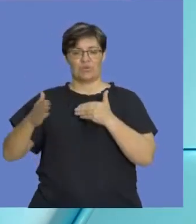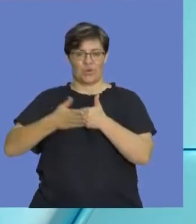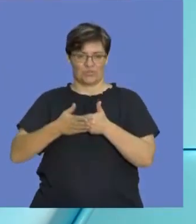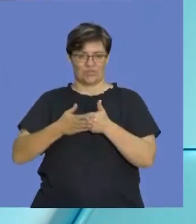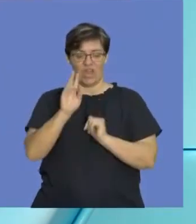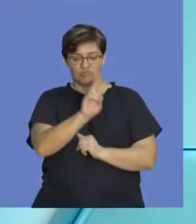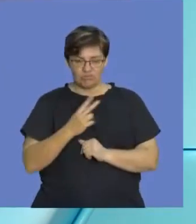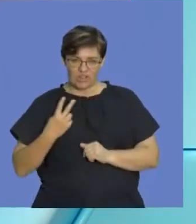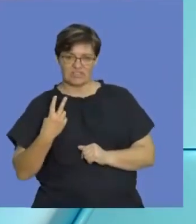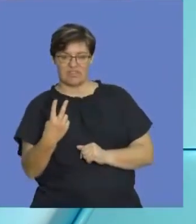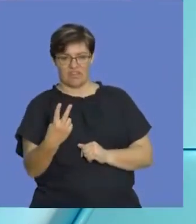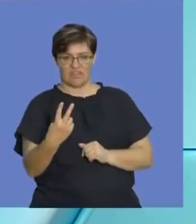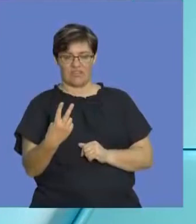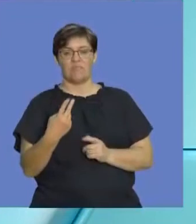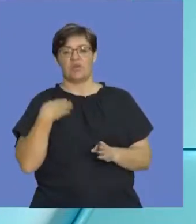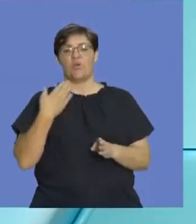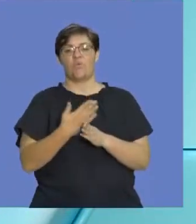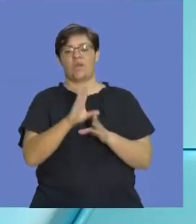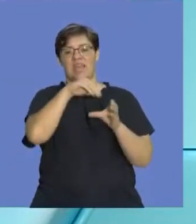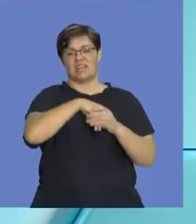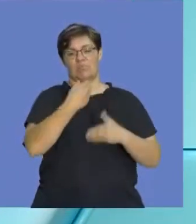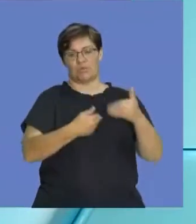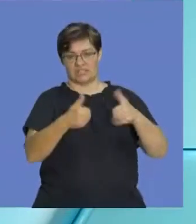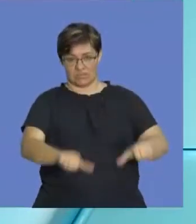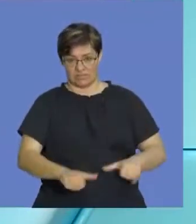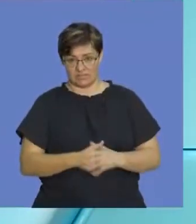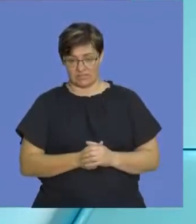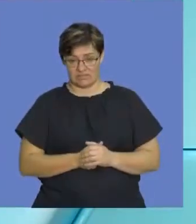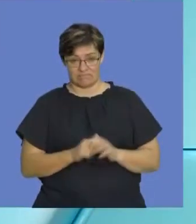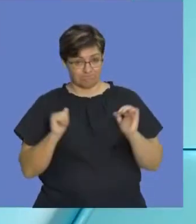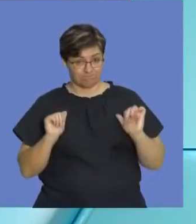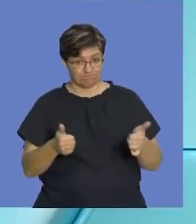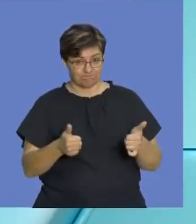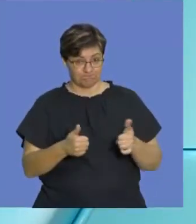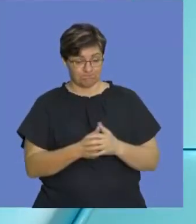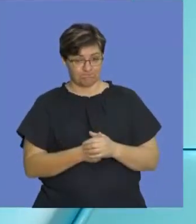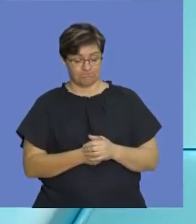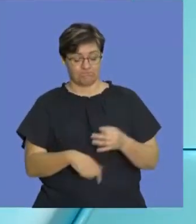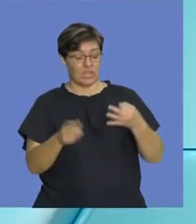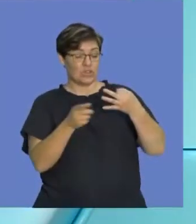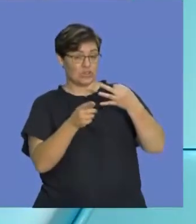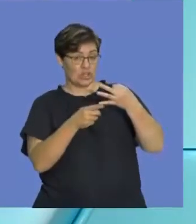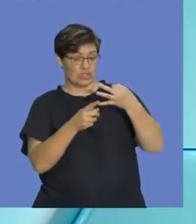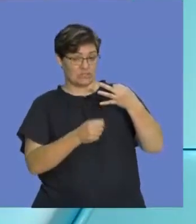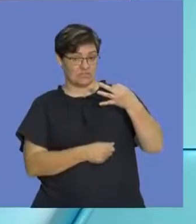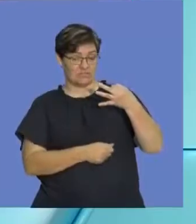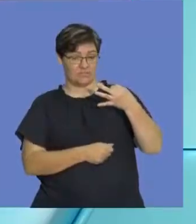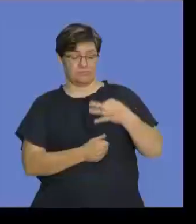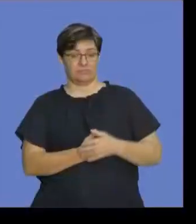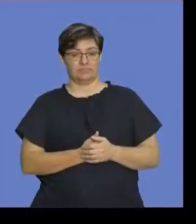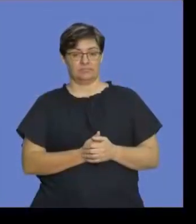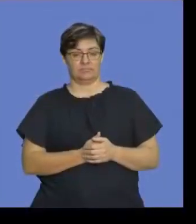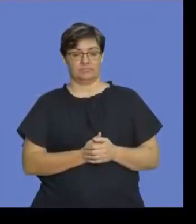account to close it and transfer it into my work in process account. Okay? The third